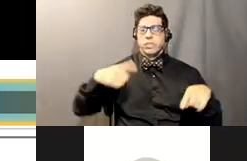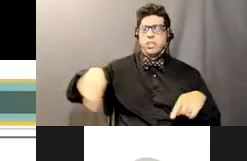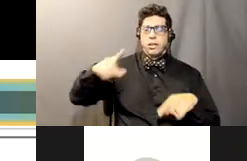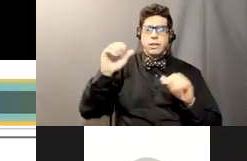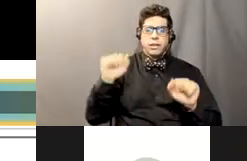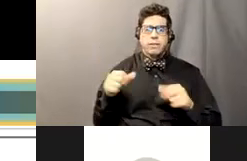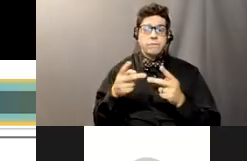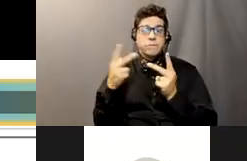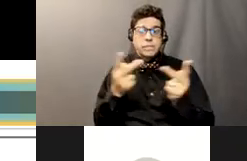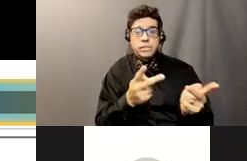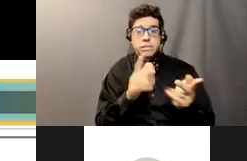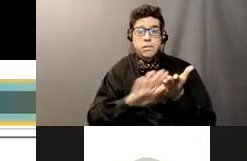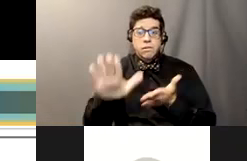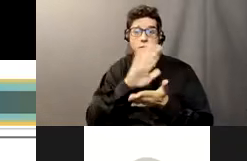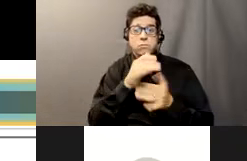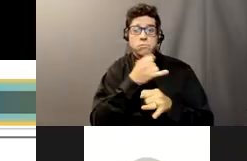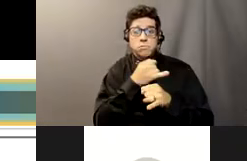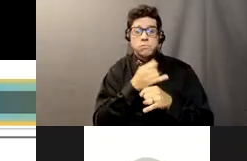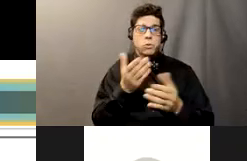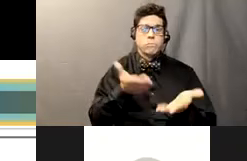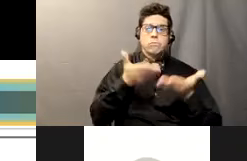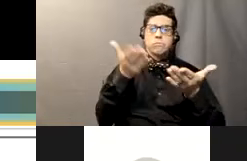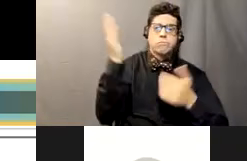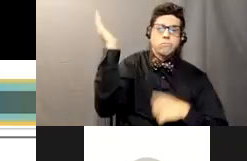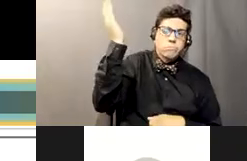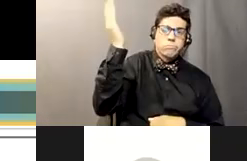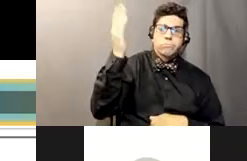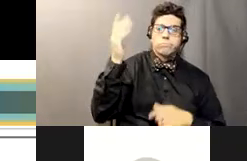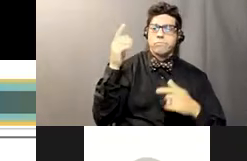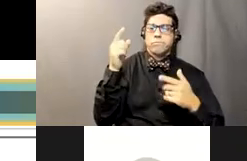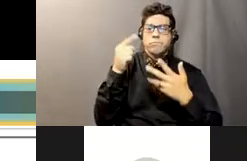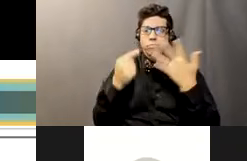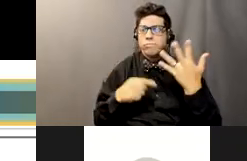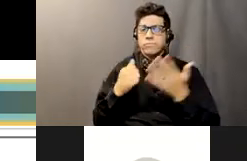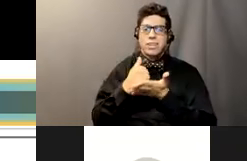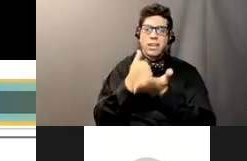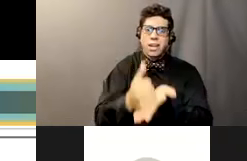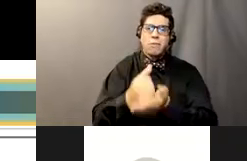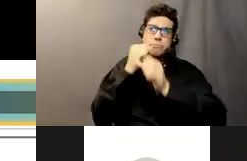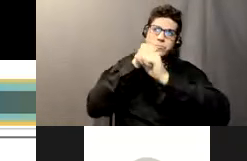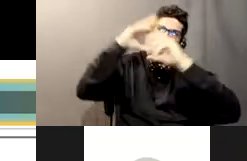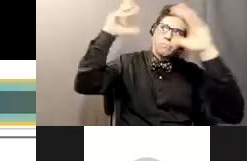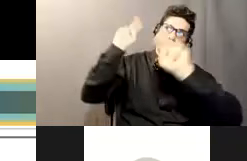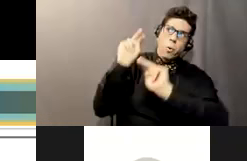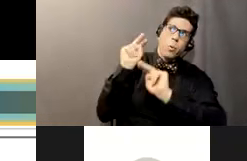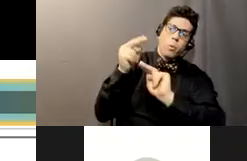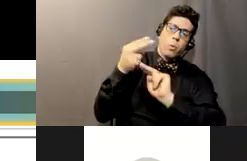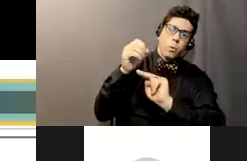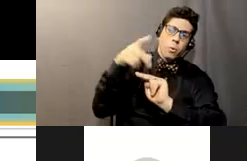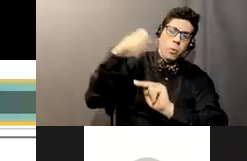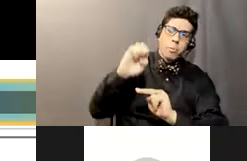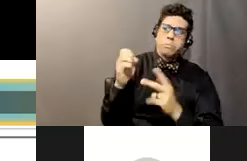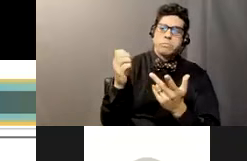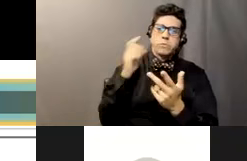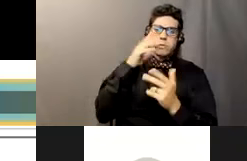universities, colleges, presentations to just build hope and a vision for their future. We have parent liaisons at every